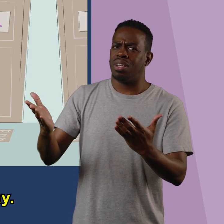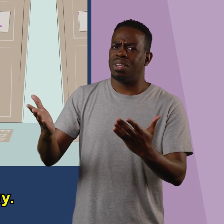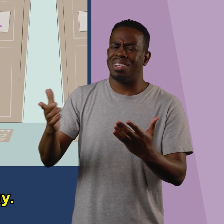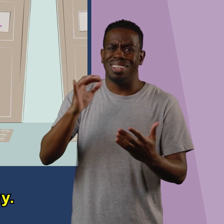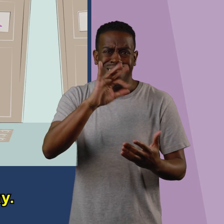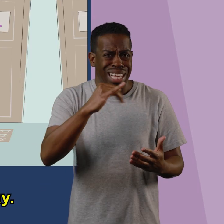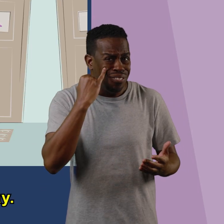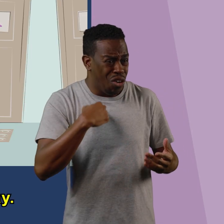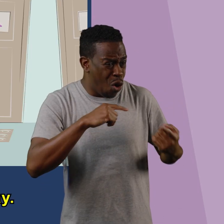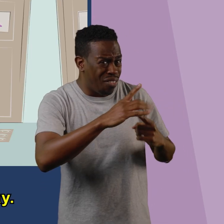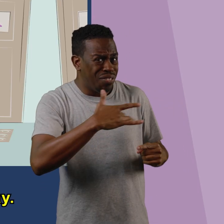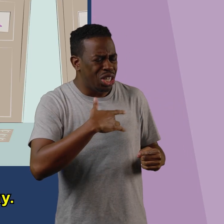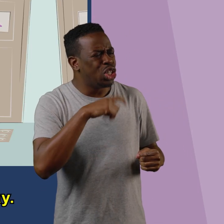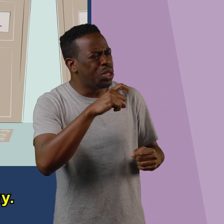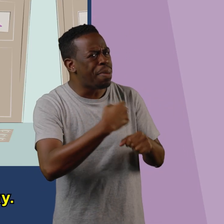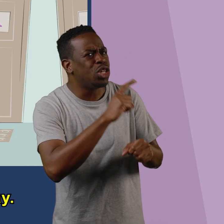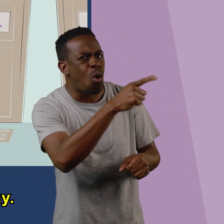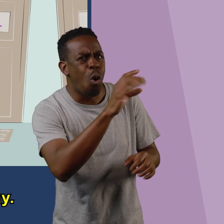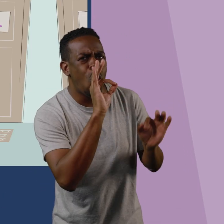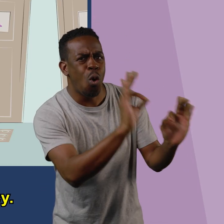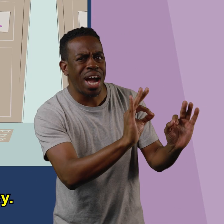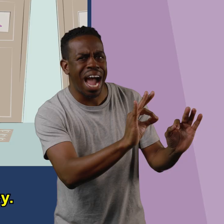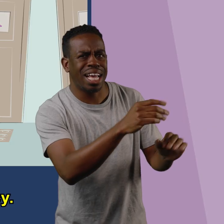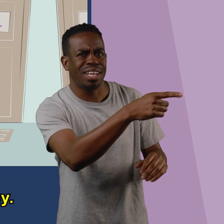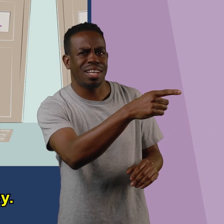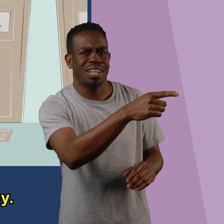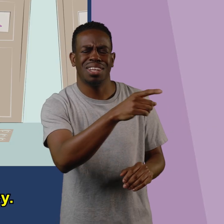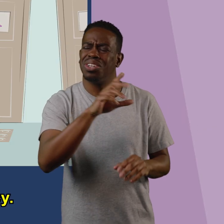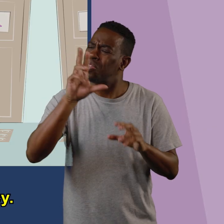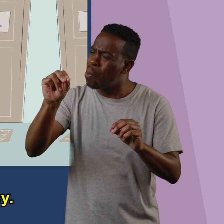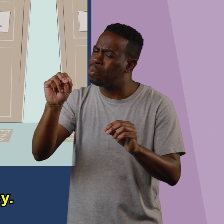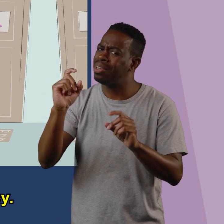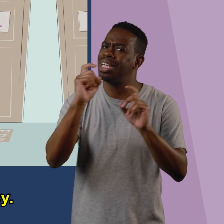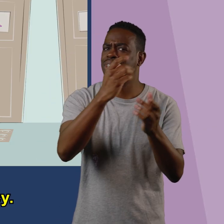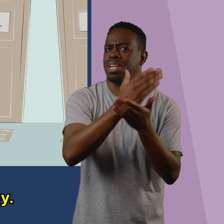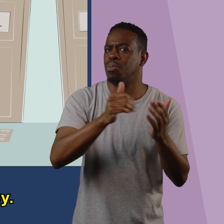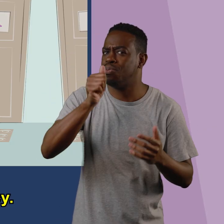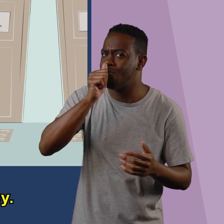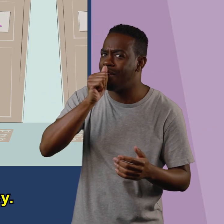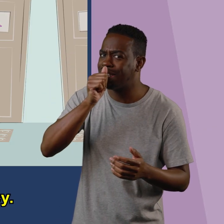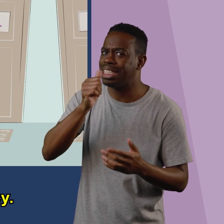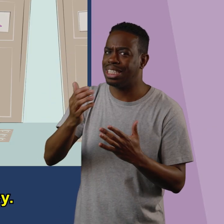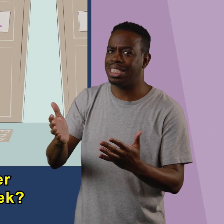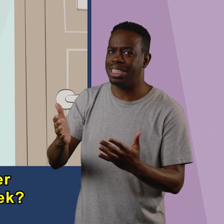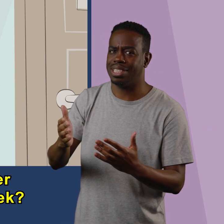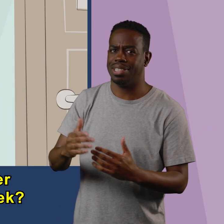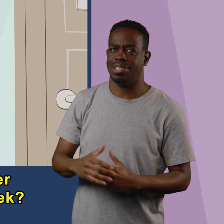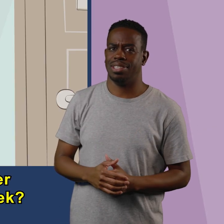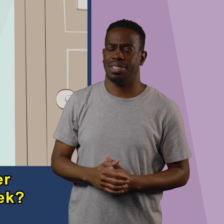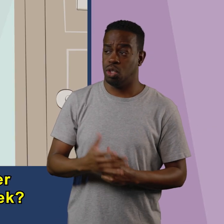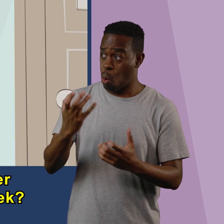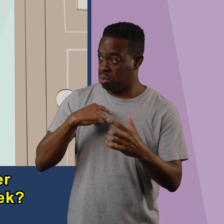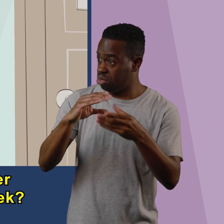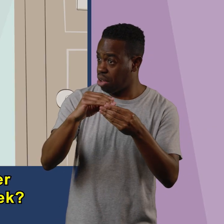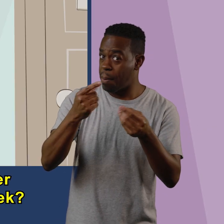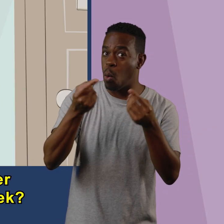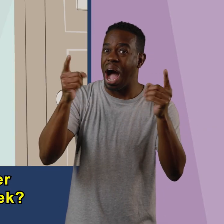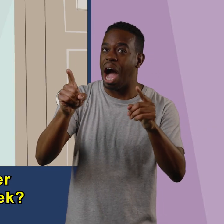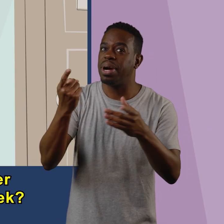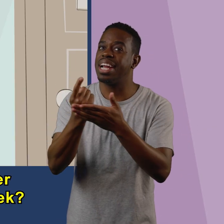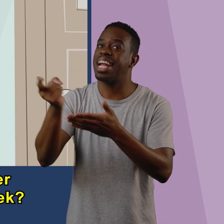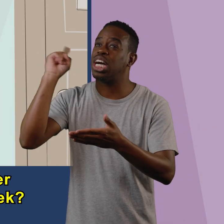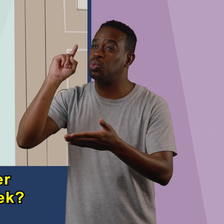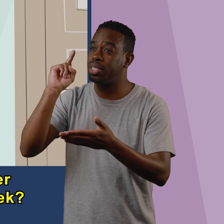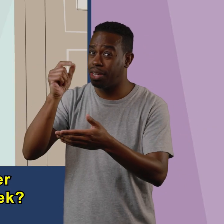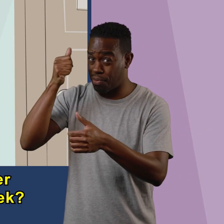If I hurt her feelings, I should make sure she's okay. No, dude, you should give her some privacy. Would you want me to tell her what